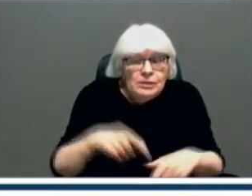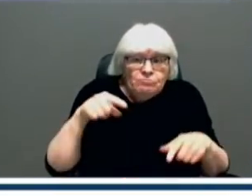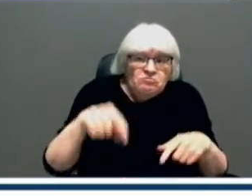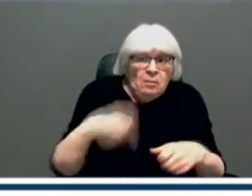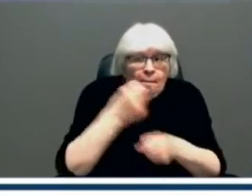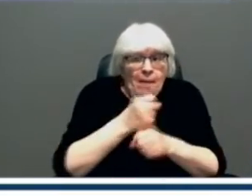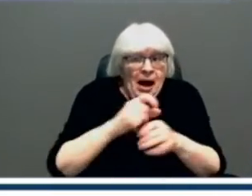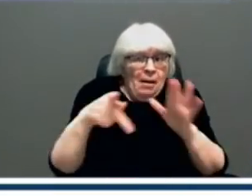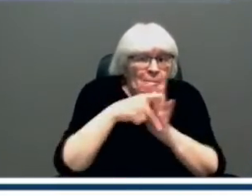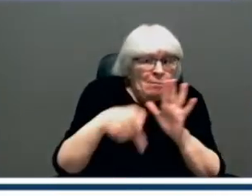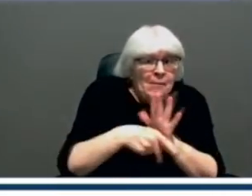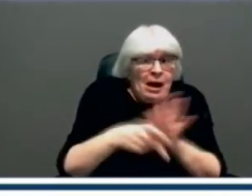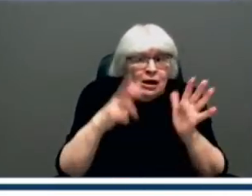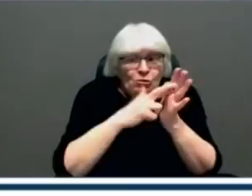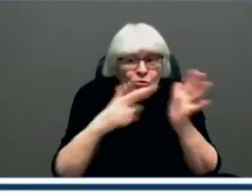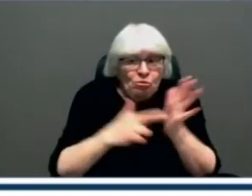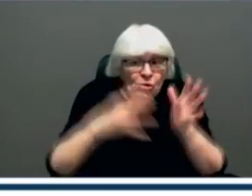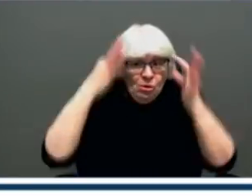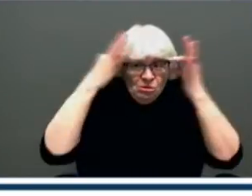is up to others to do.